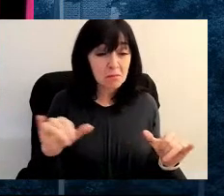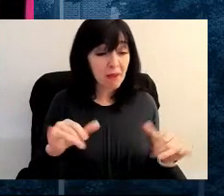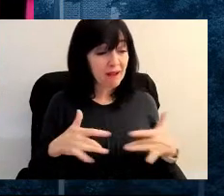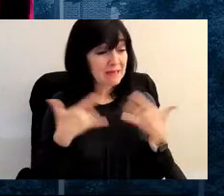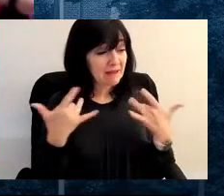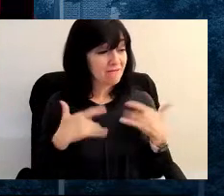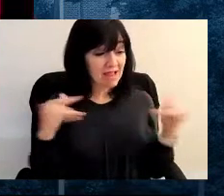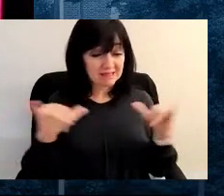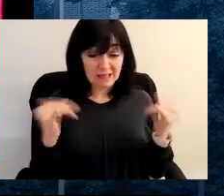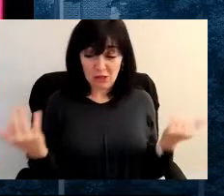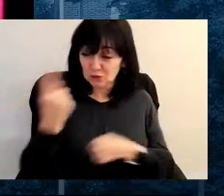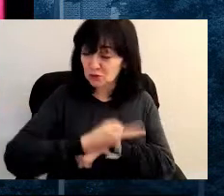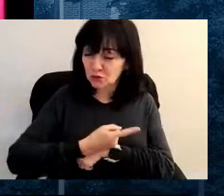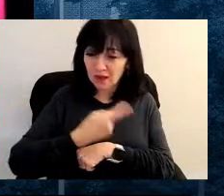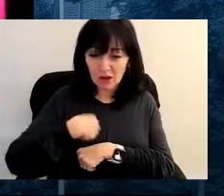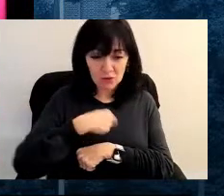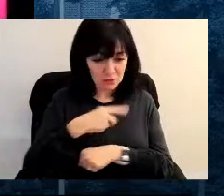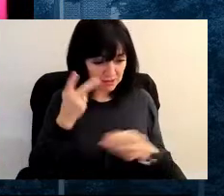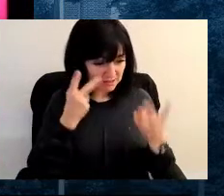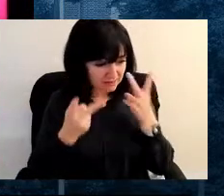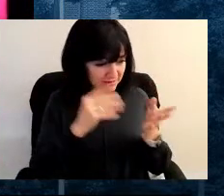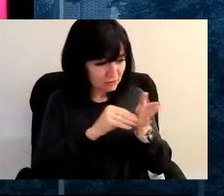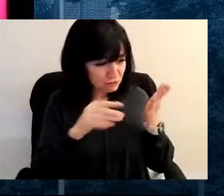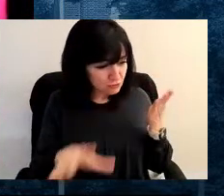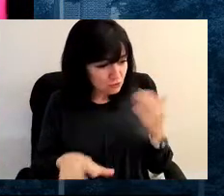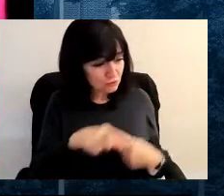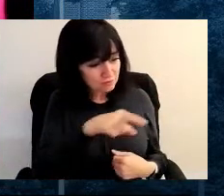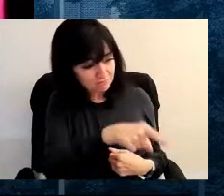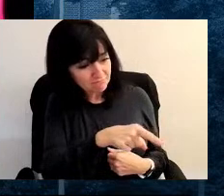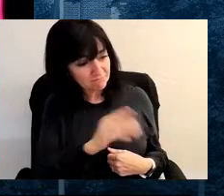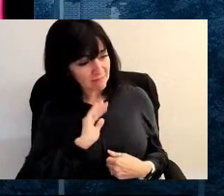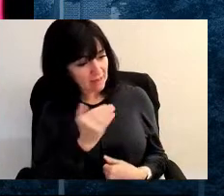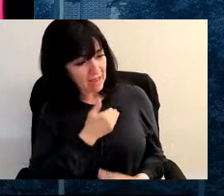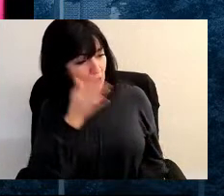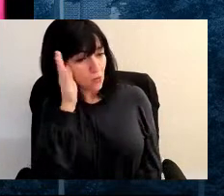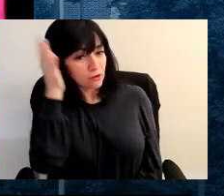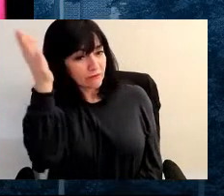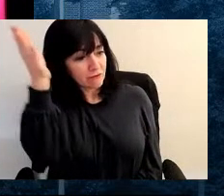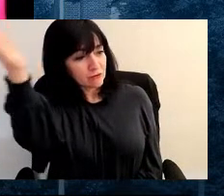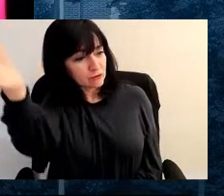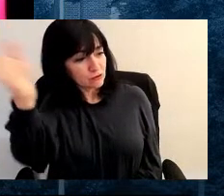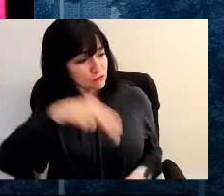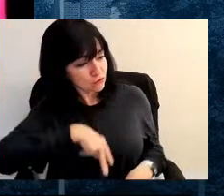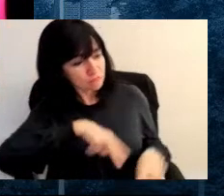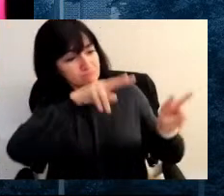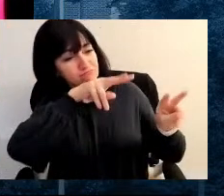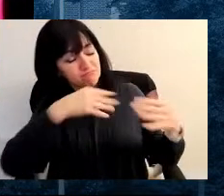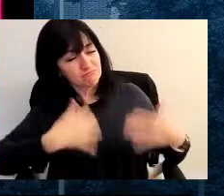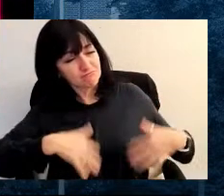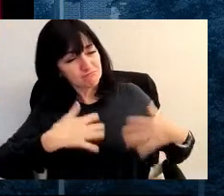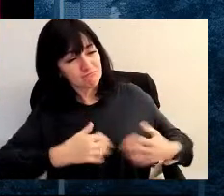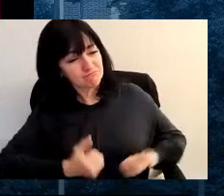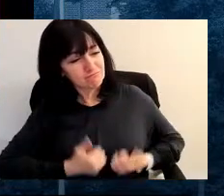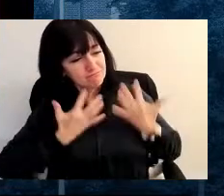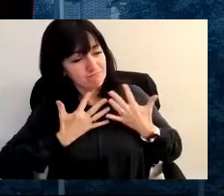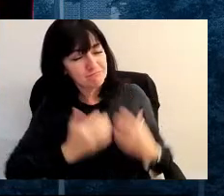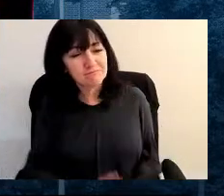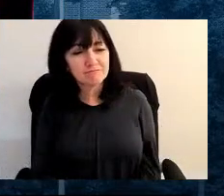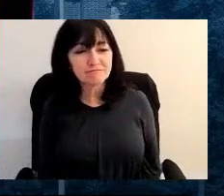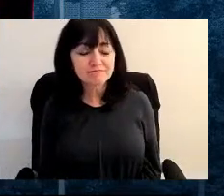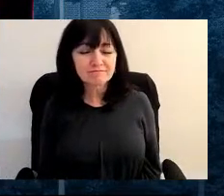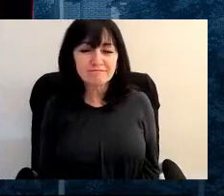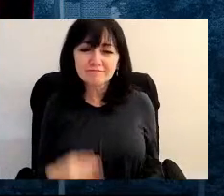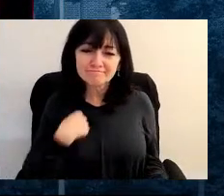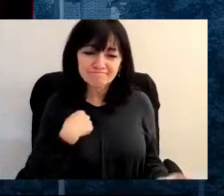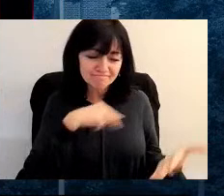where we get to see the future in front of us, make it all worthwhile. As I was looking over my notes, coming